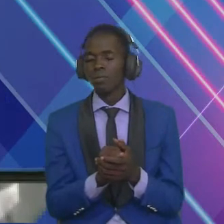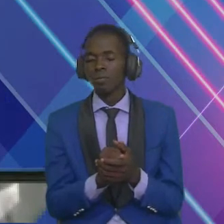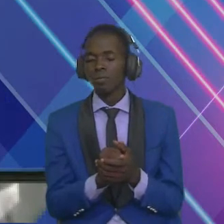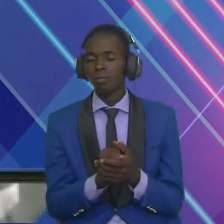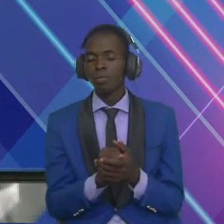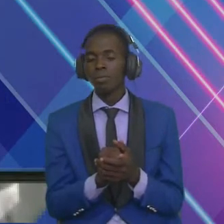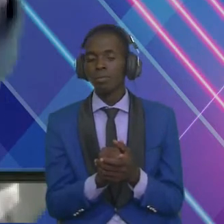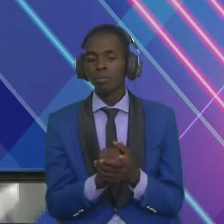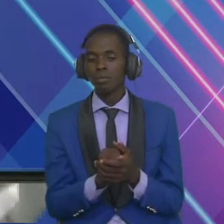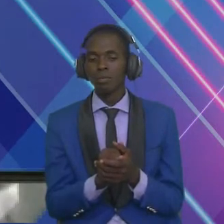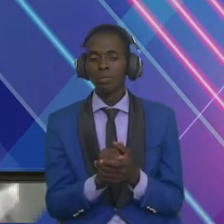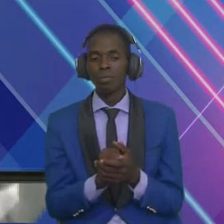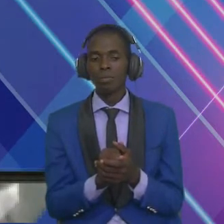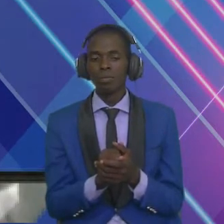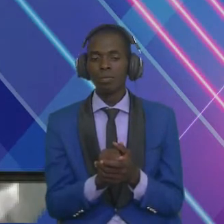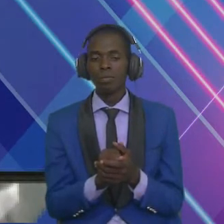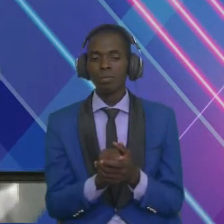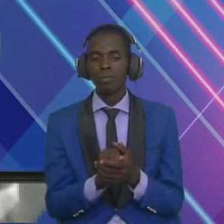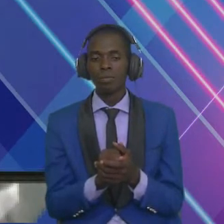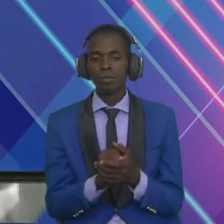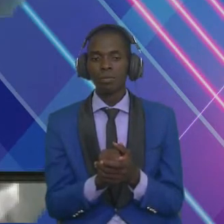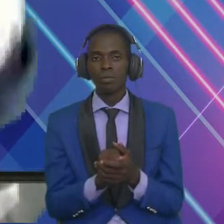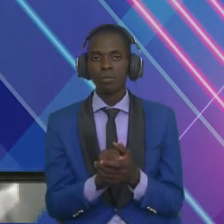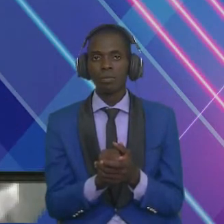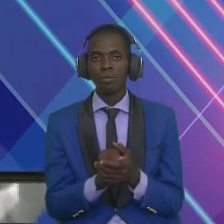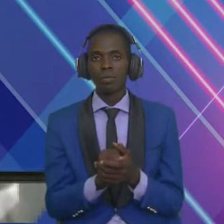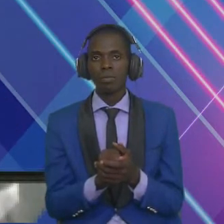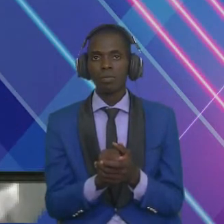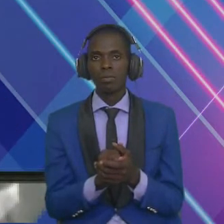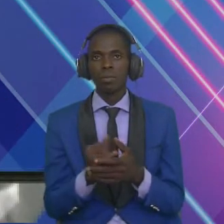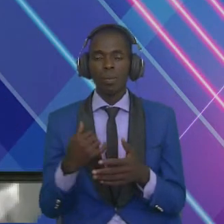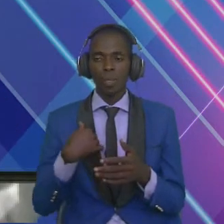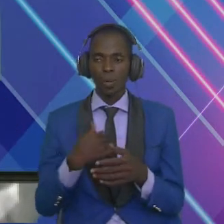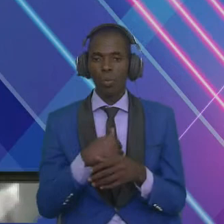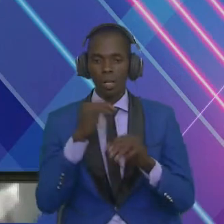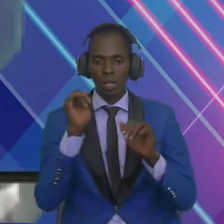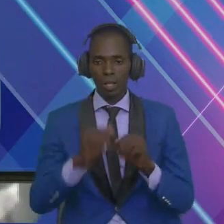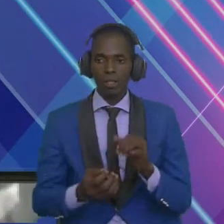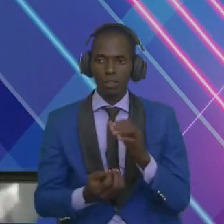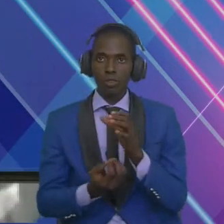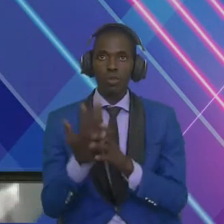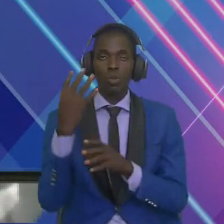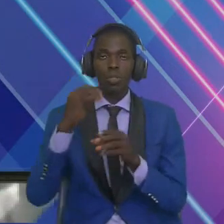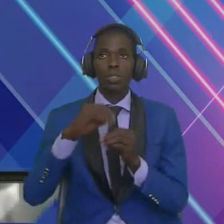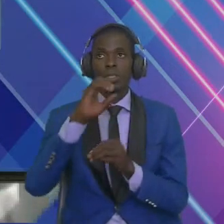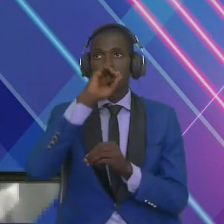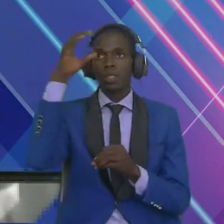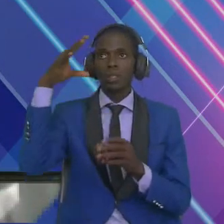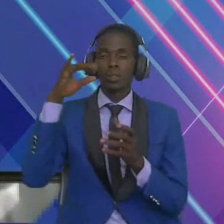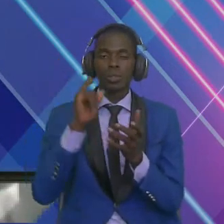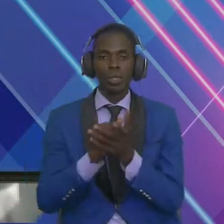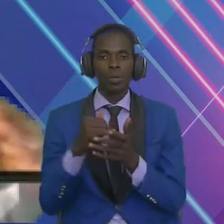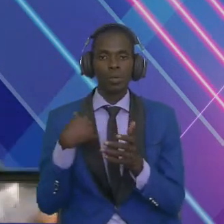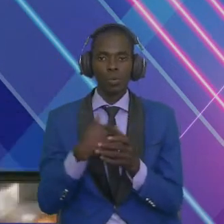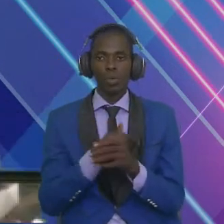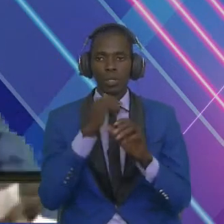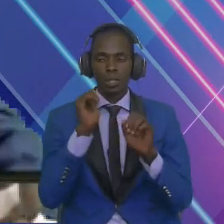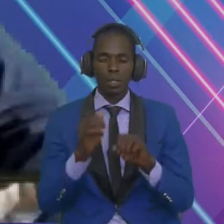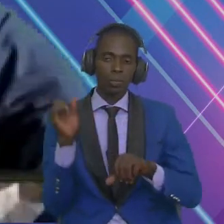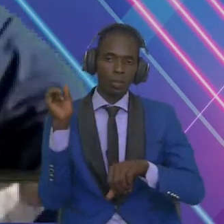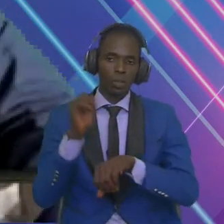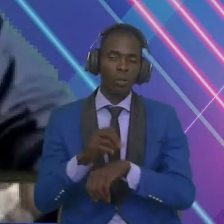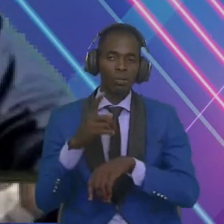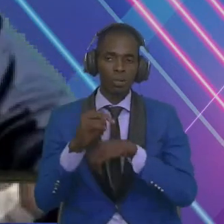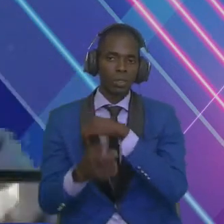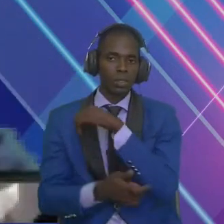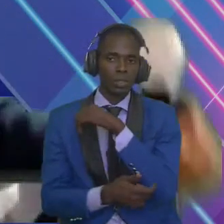we can grow in grace. We can grow in grace so we can overcome temptations and